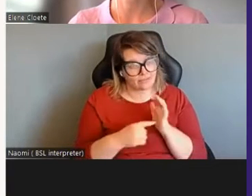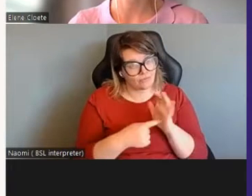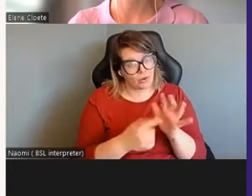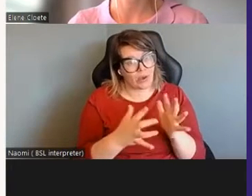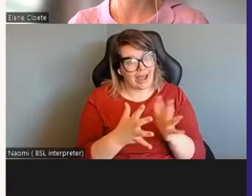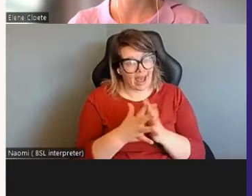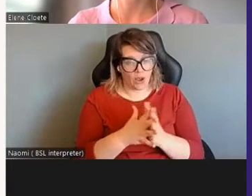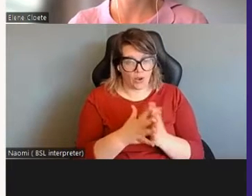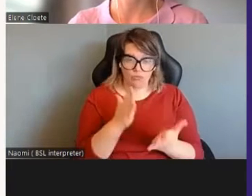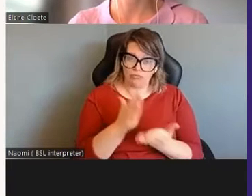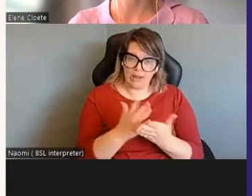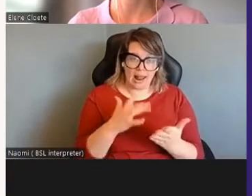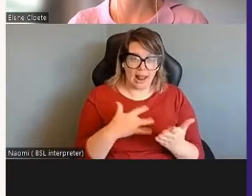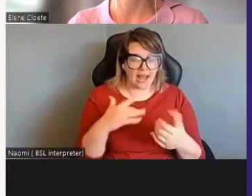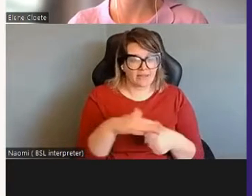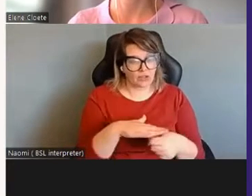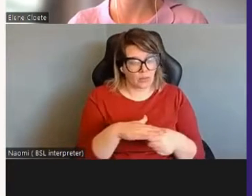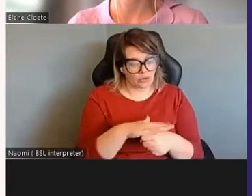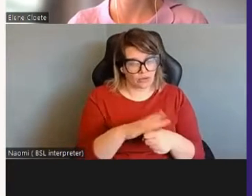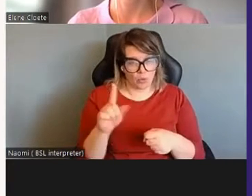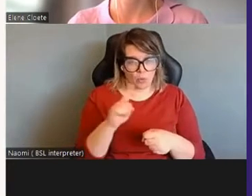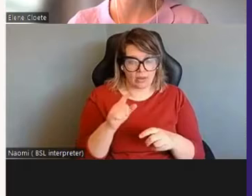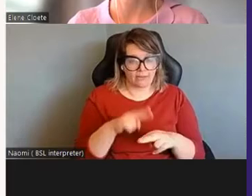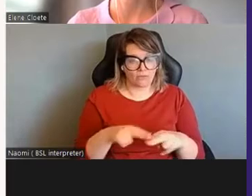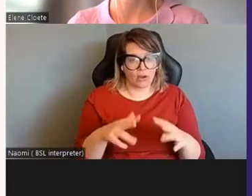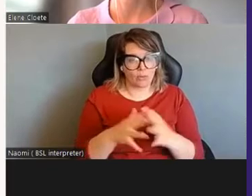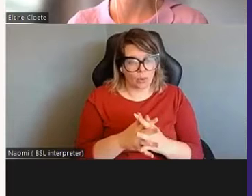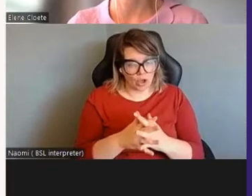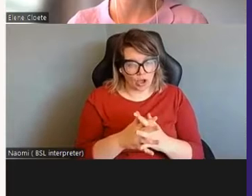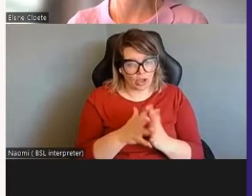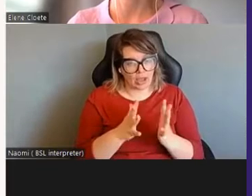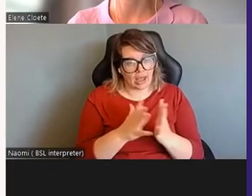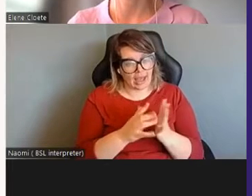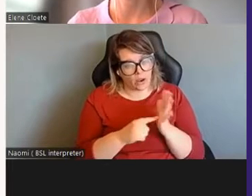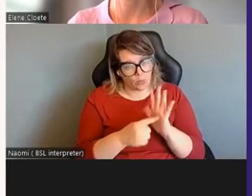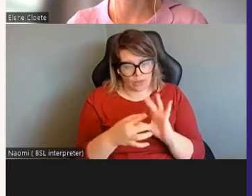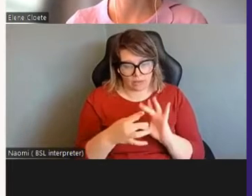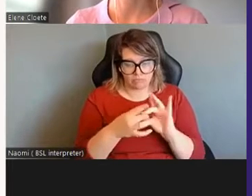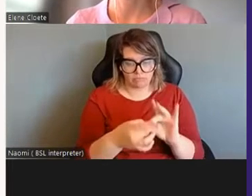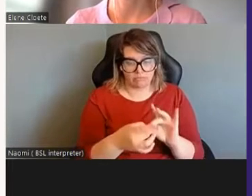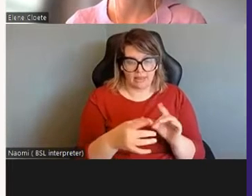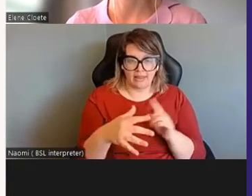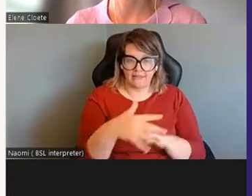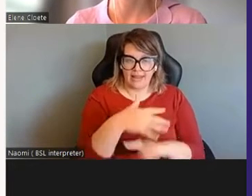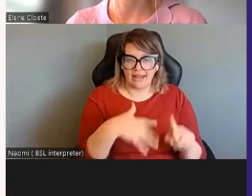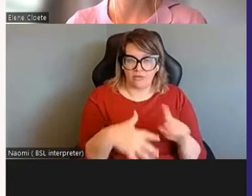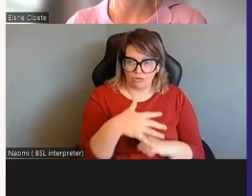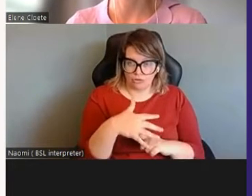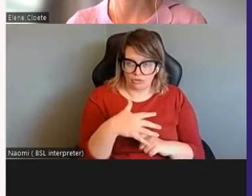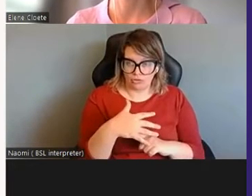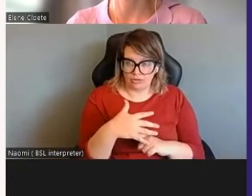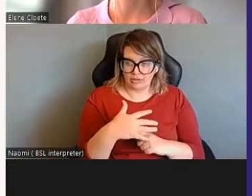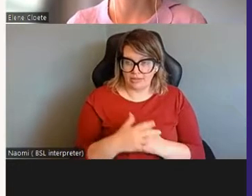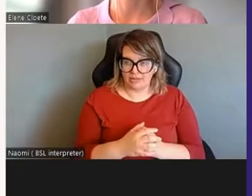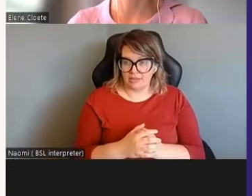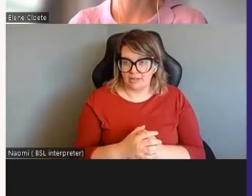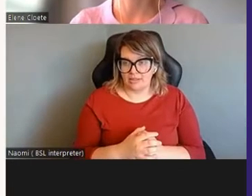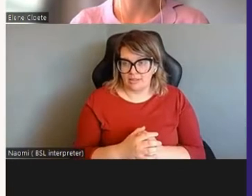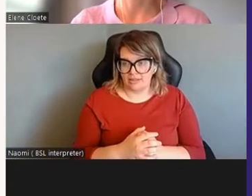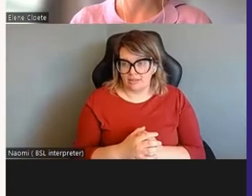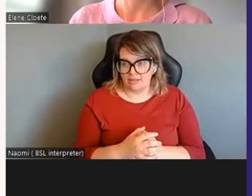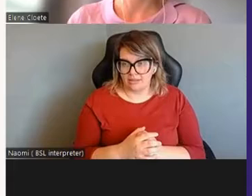practice. That is the framework, and that is how we did in the village of Kapakulan. And now we are going to a